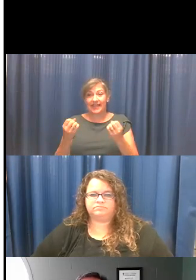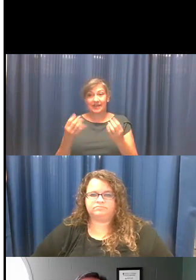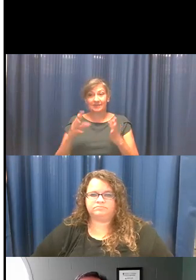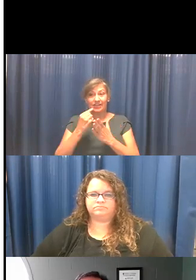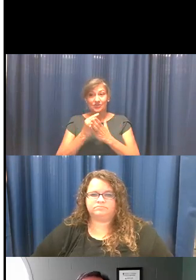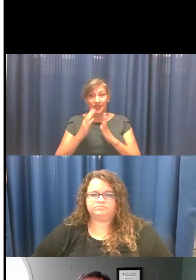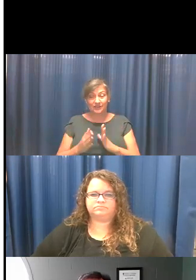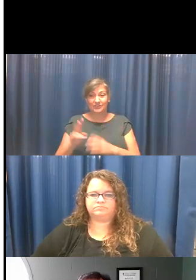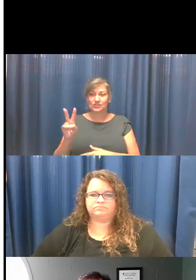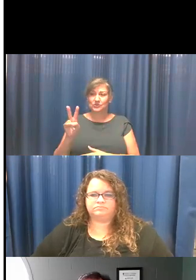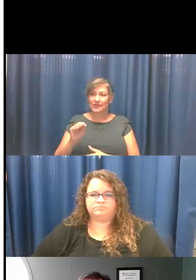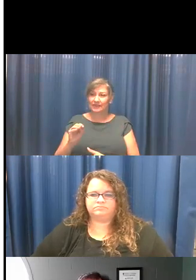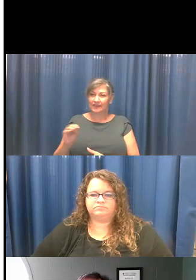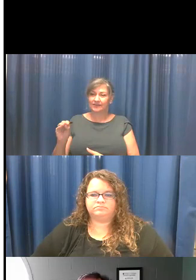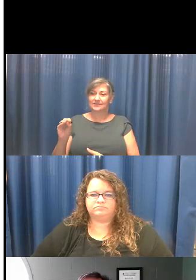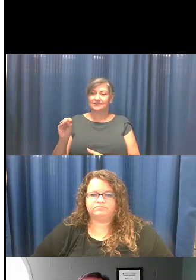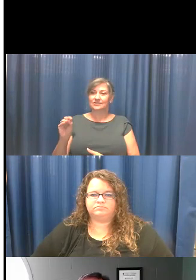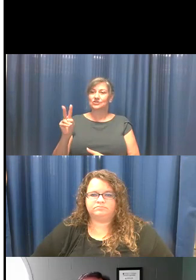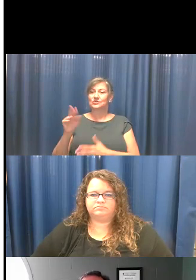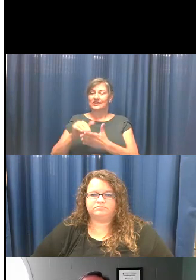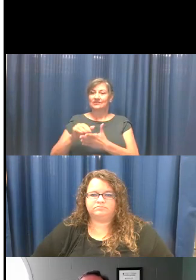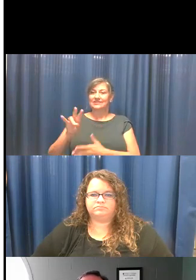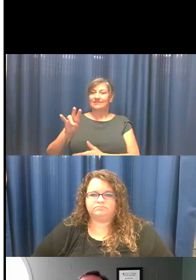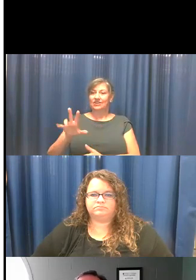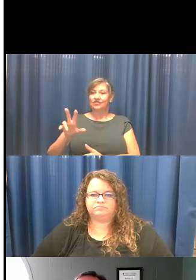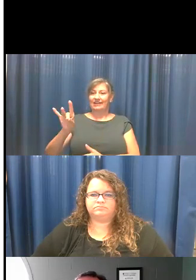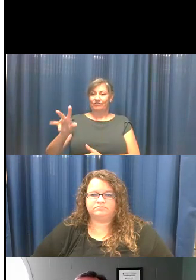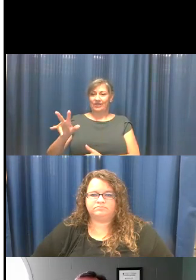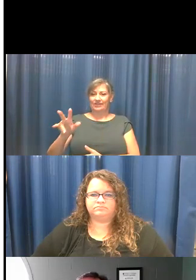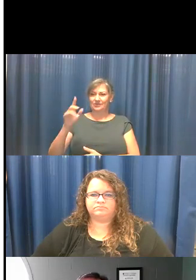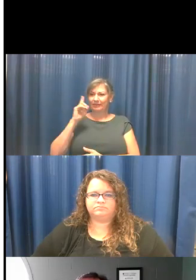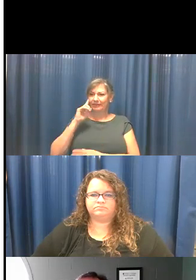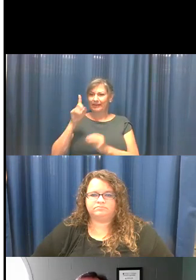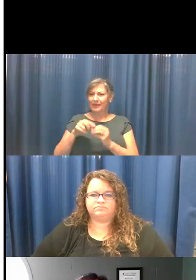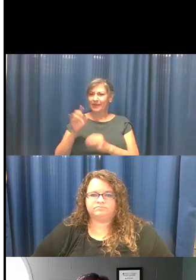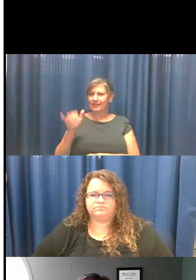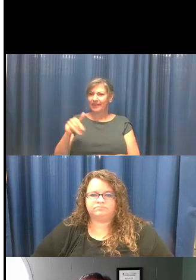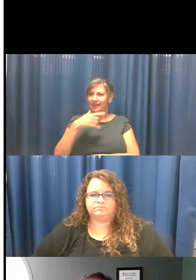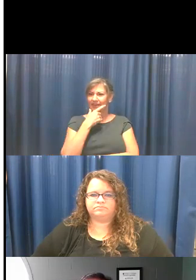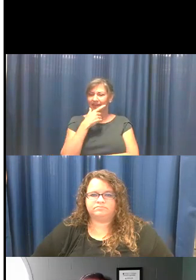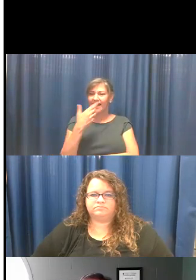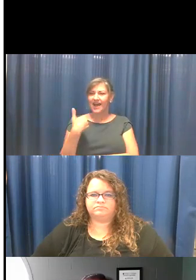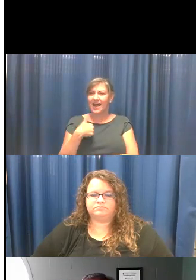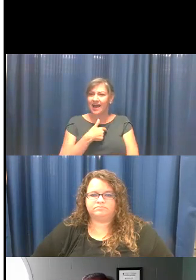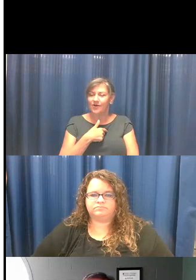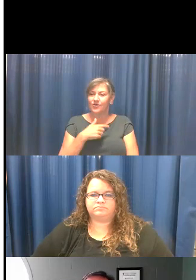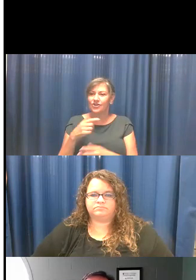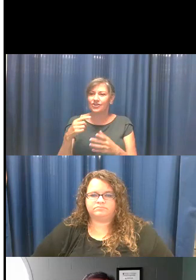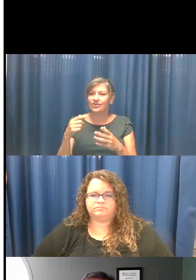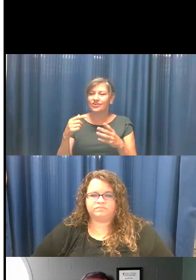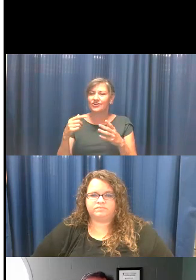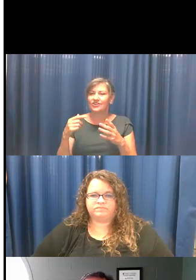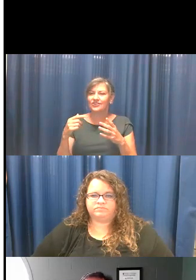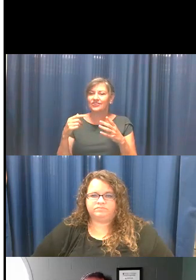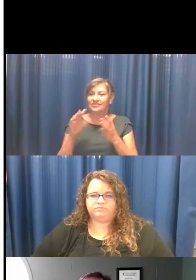was 2,783. And imagine and think about that impact of our college producing